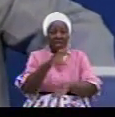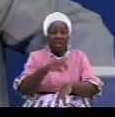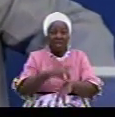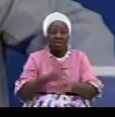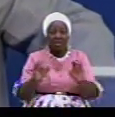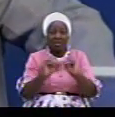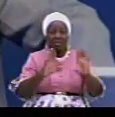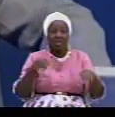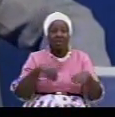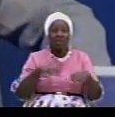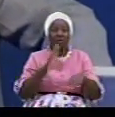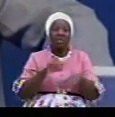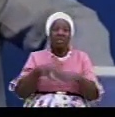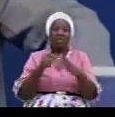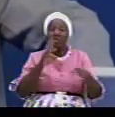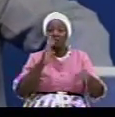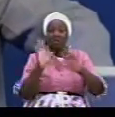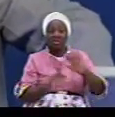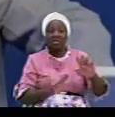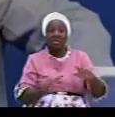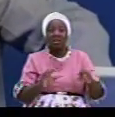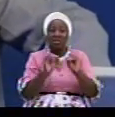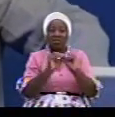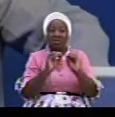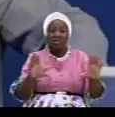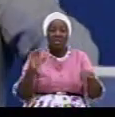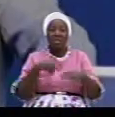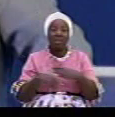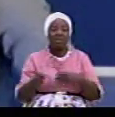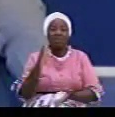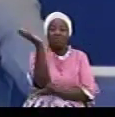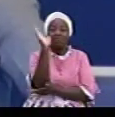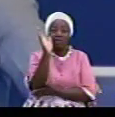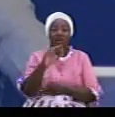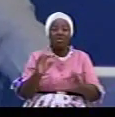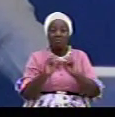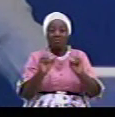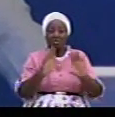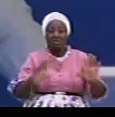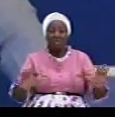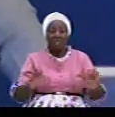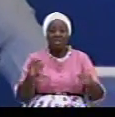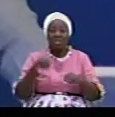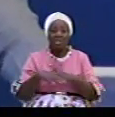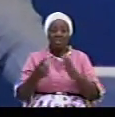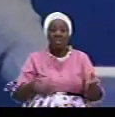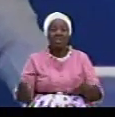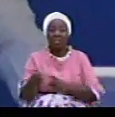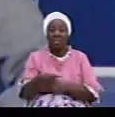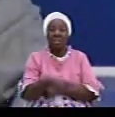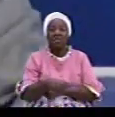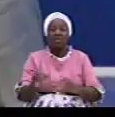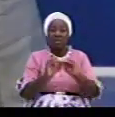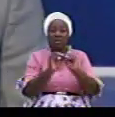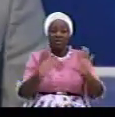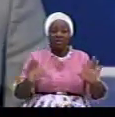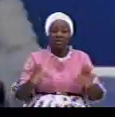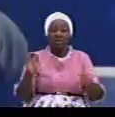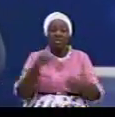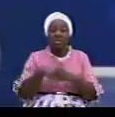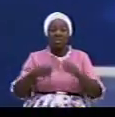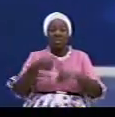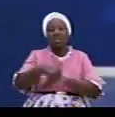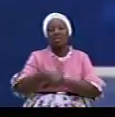sea, nothing in the forest, nothing in the day, nothing in the